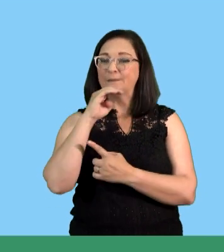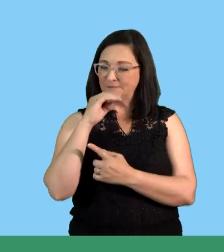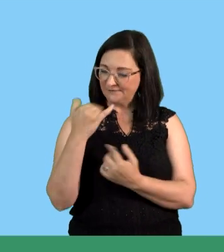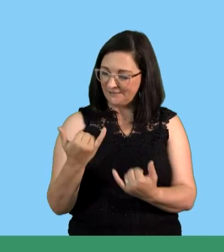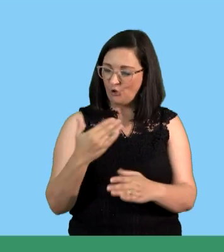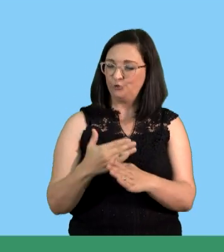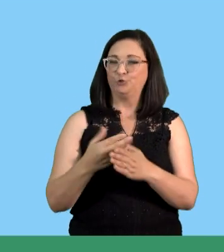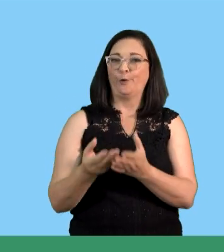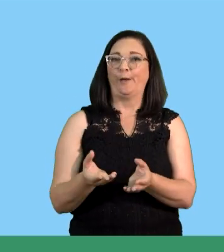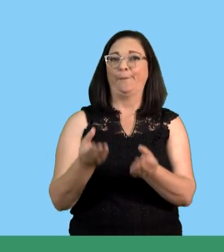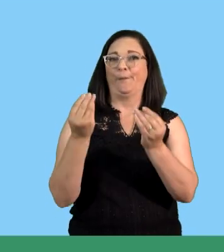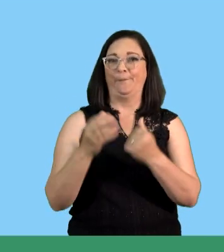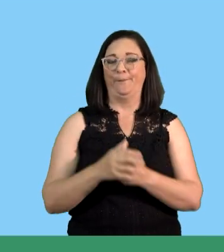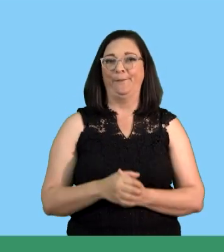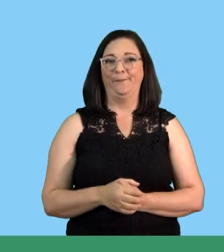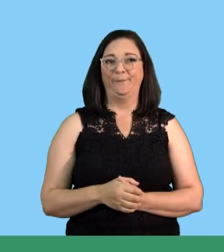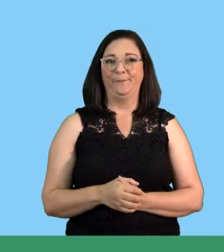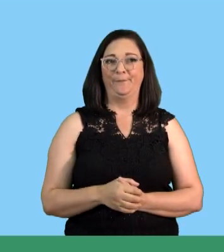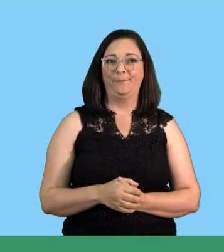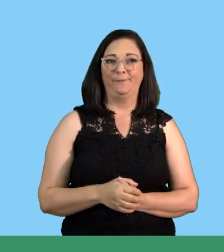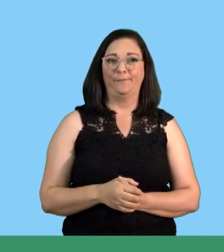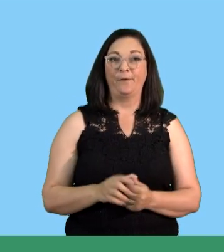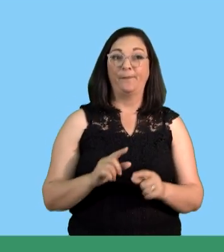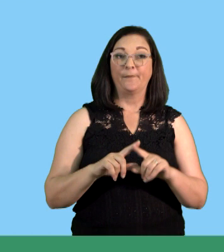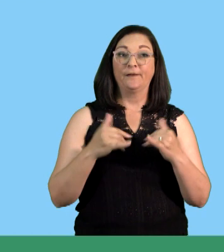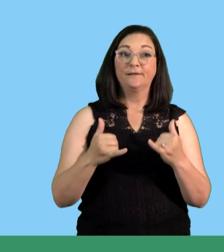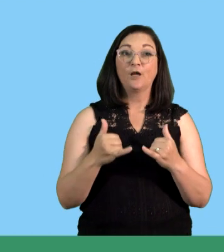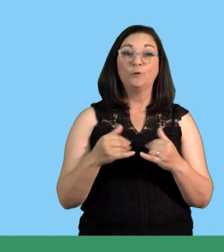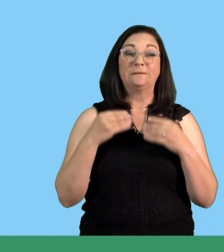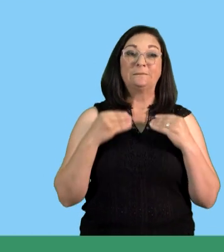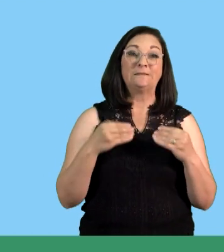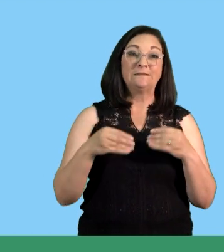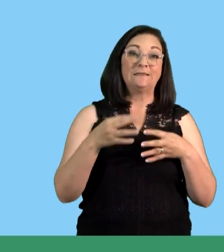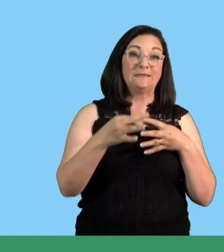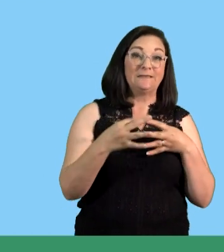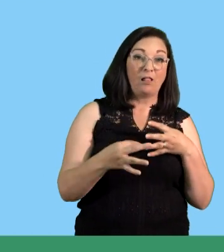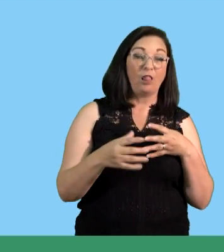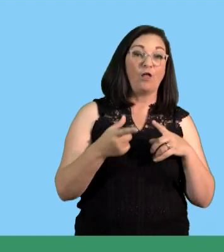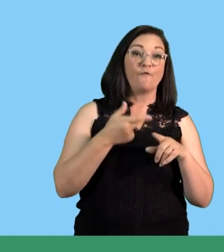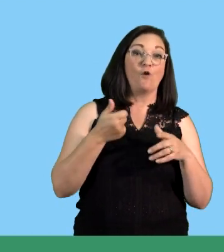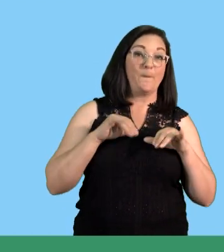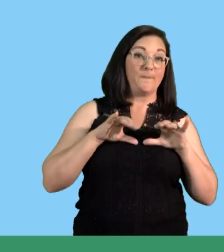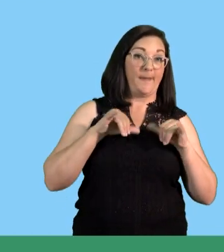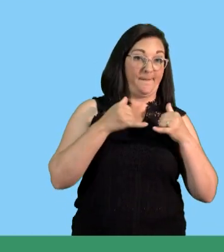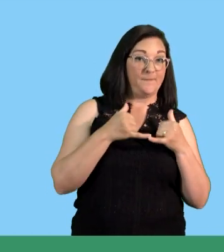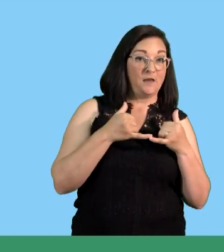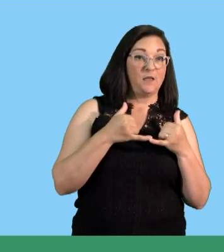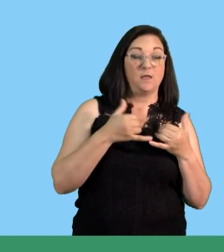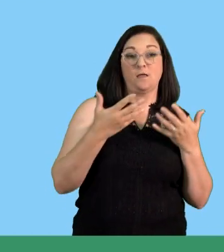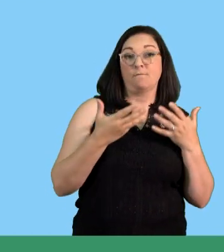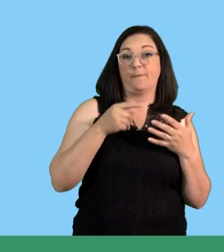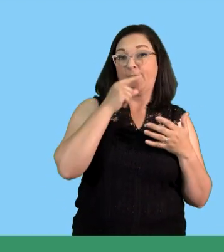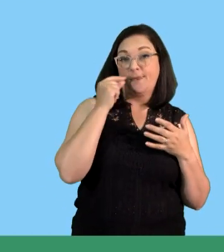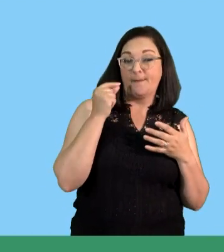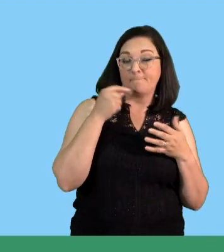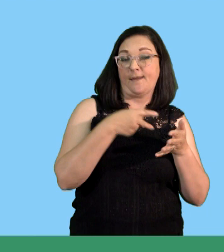there should be the personal details of the employee, the details of the business or the employer, for example, the name